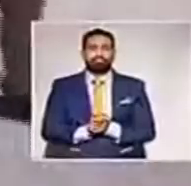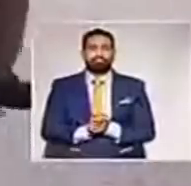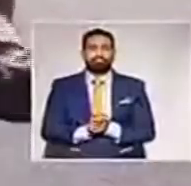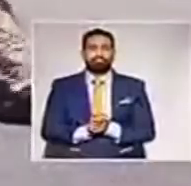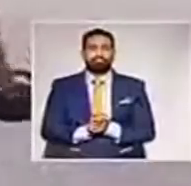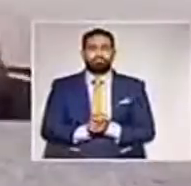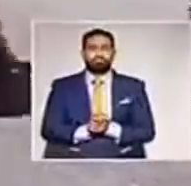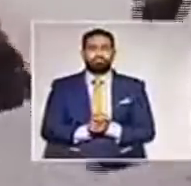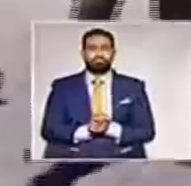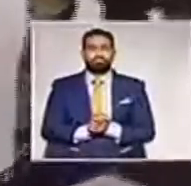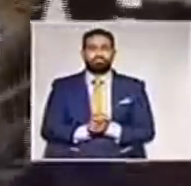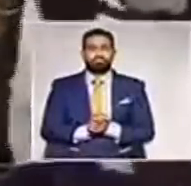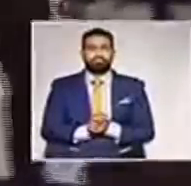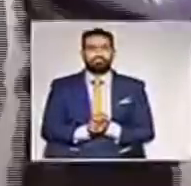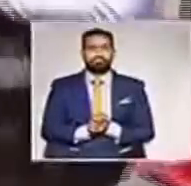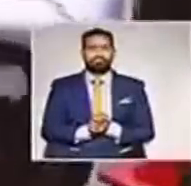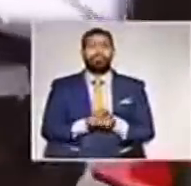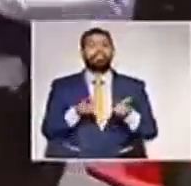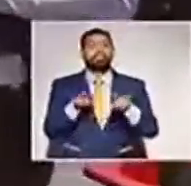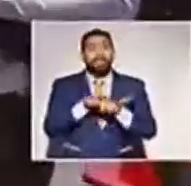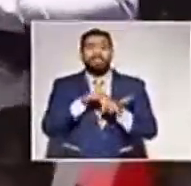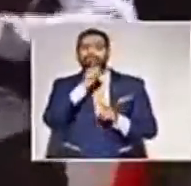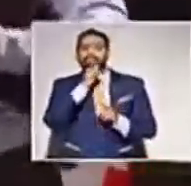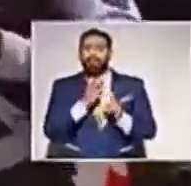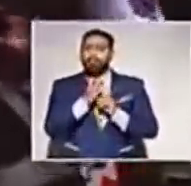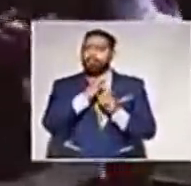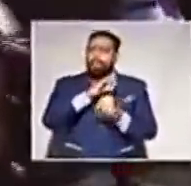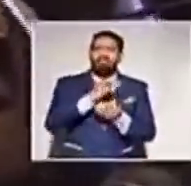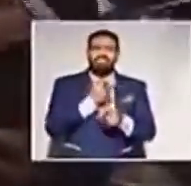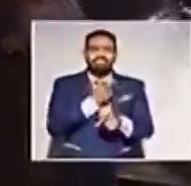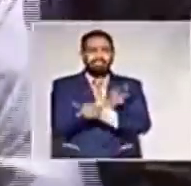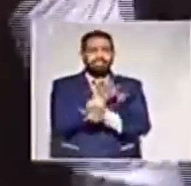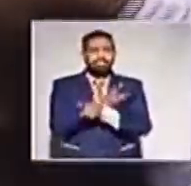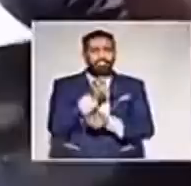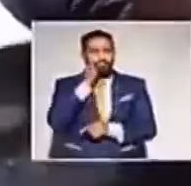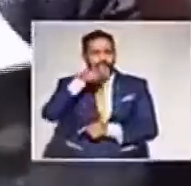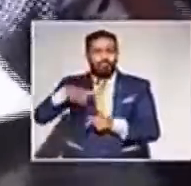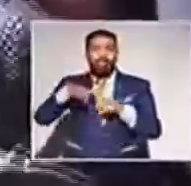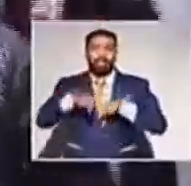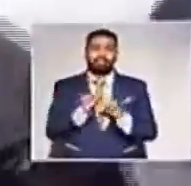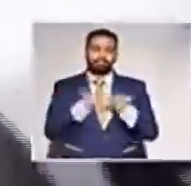Private tuition teachers also held a demonstration today.